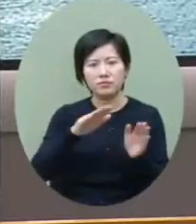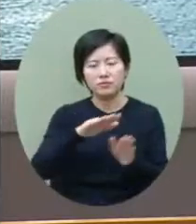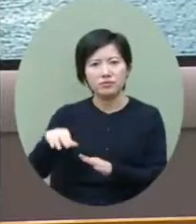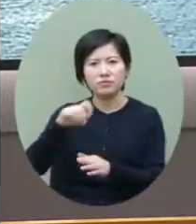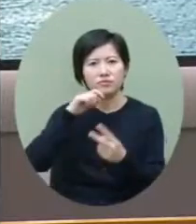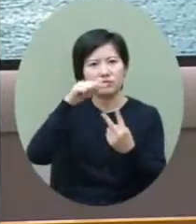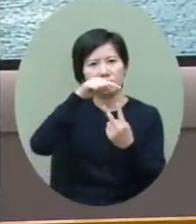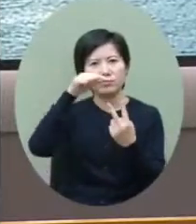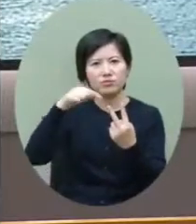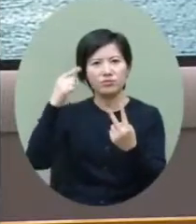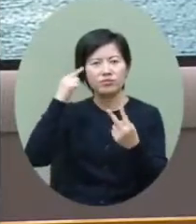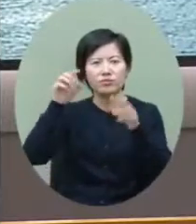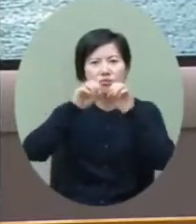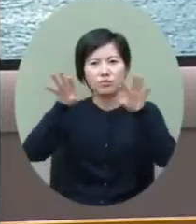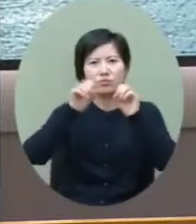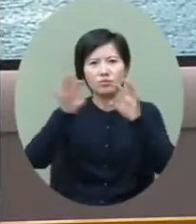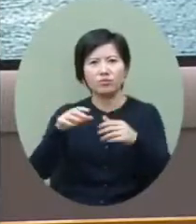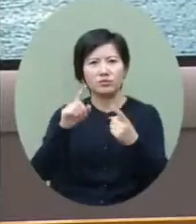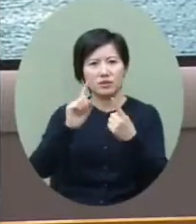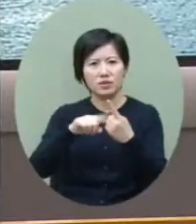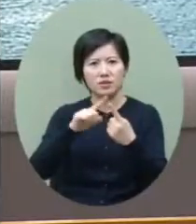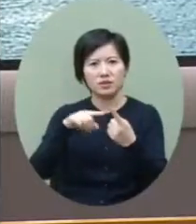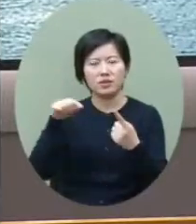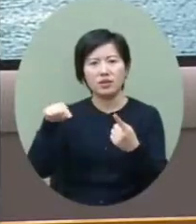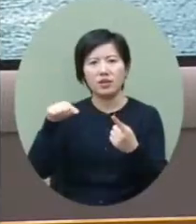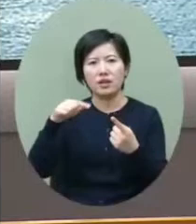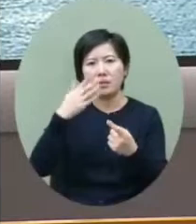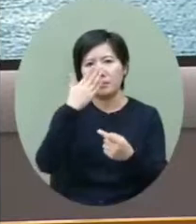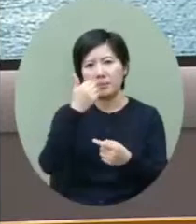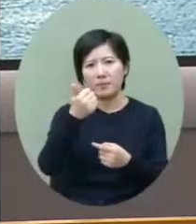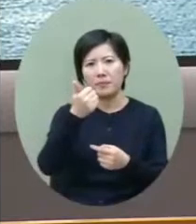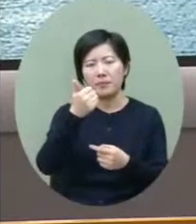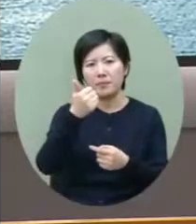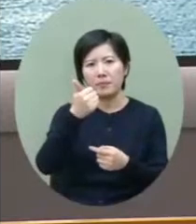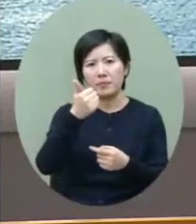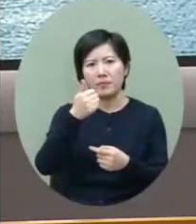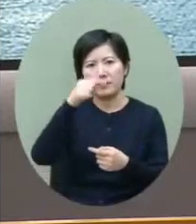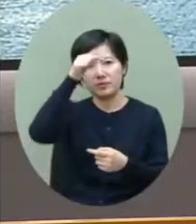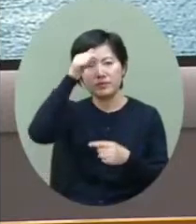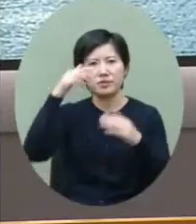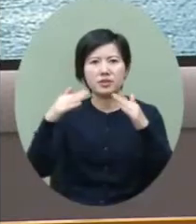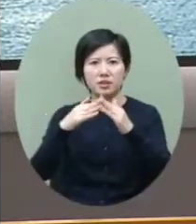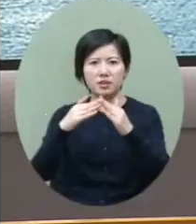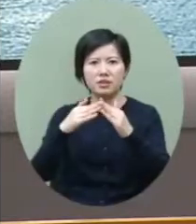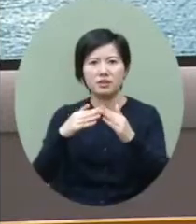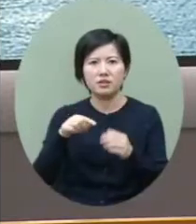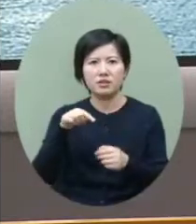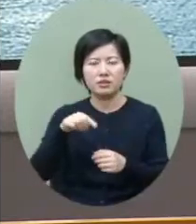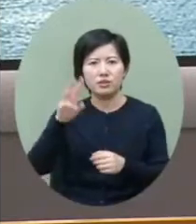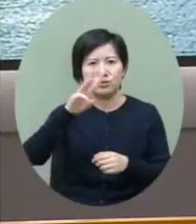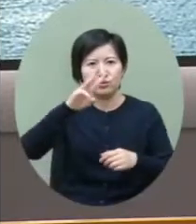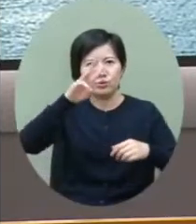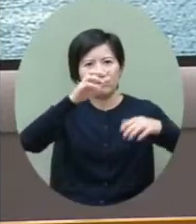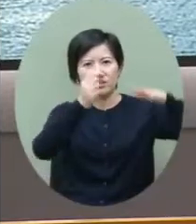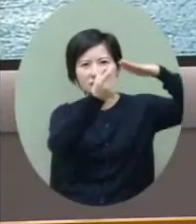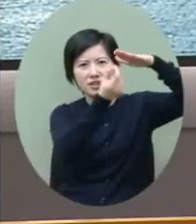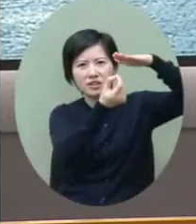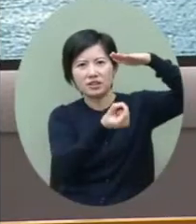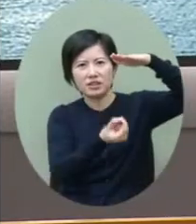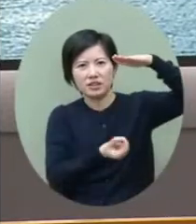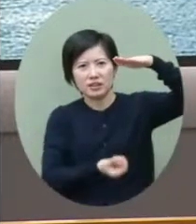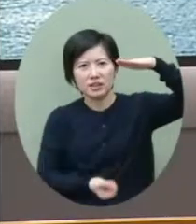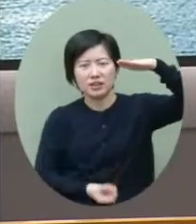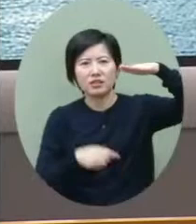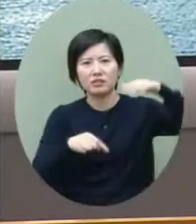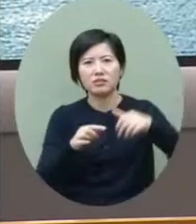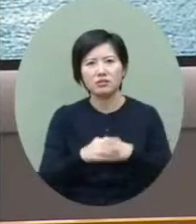75%. 2 items to report. First, on Queen Mary Hospital